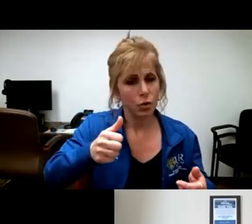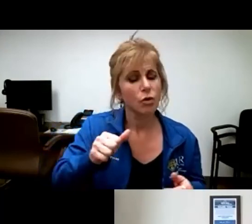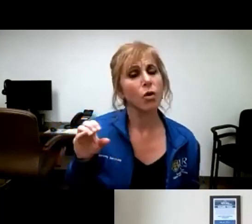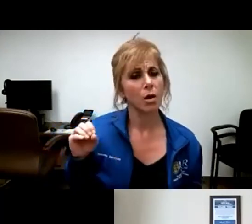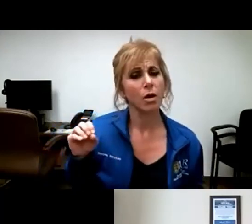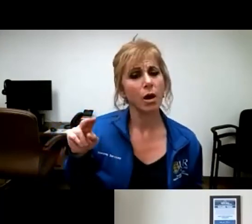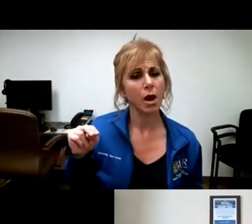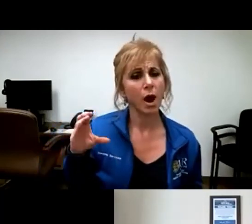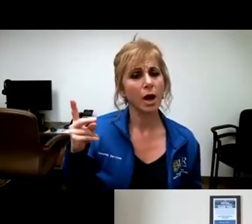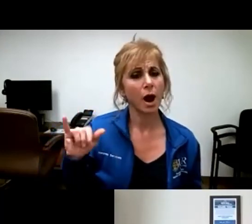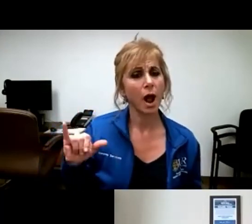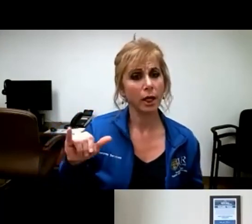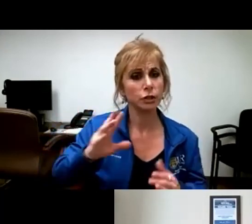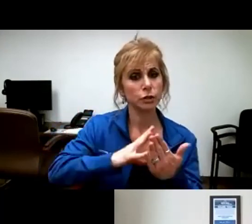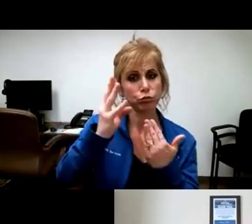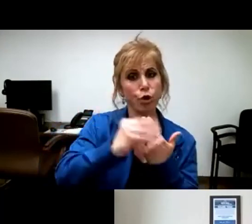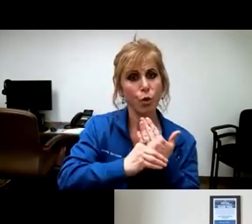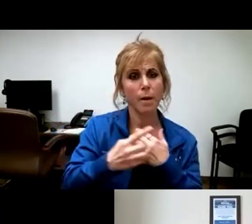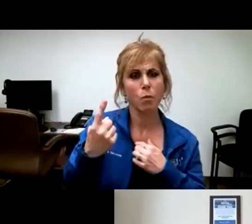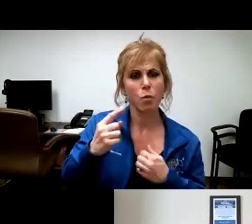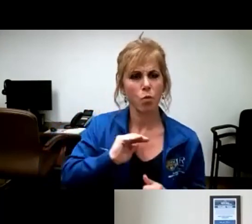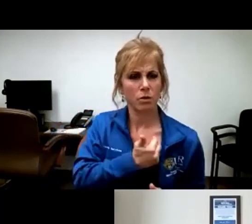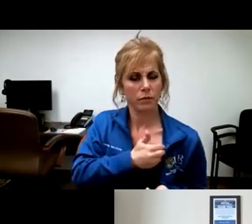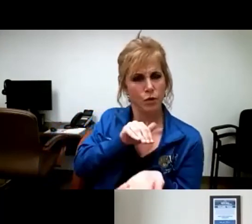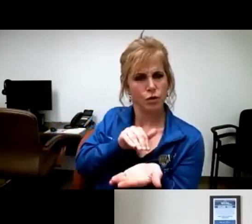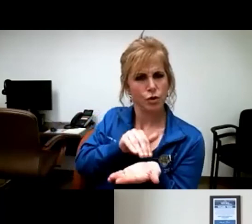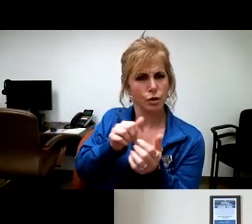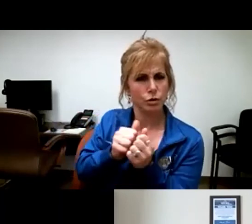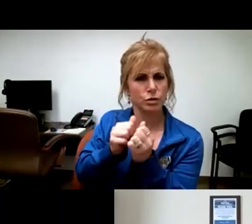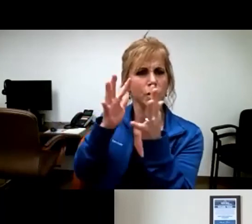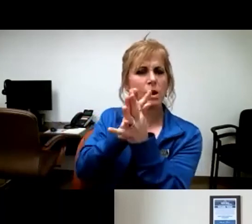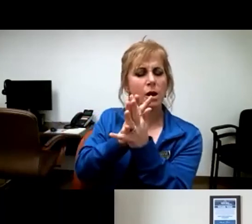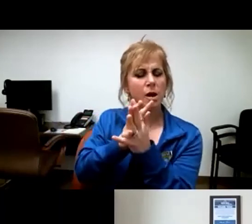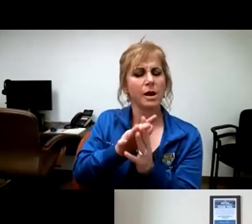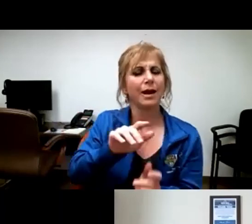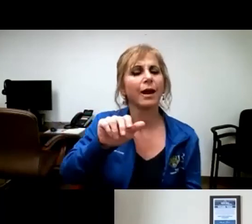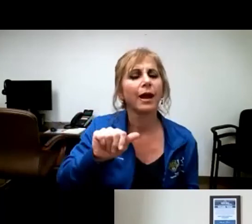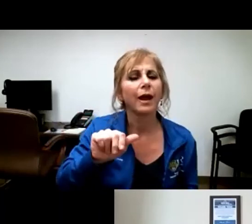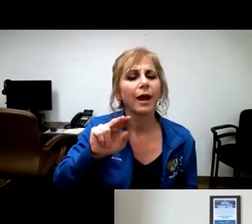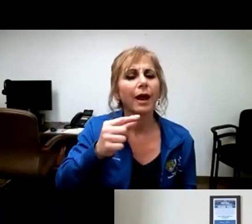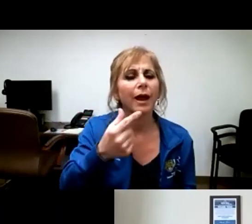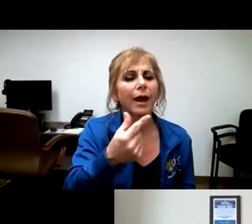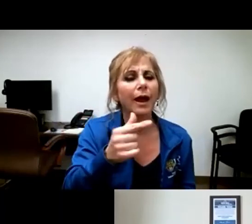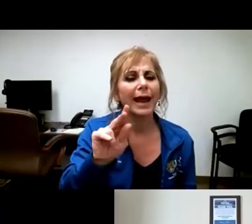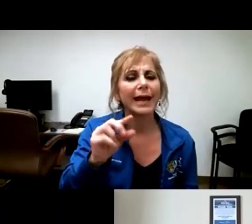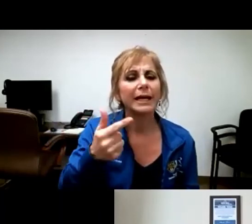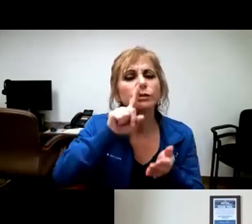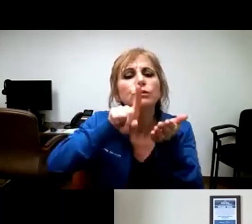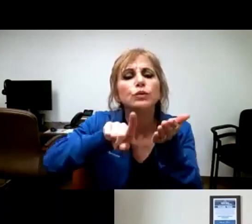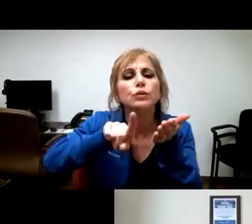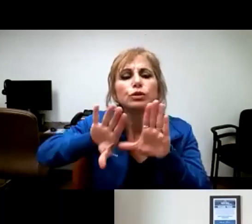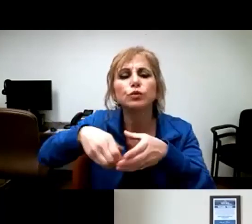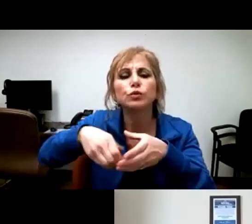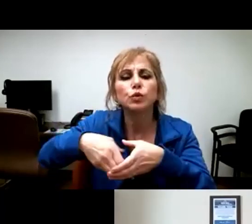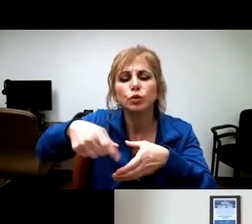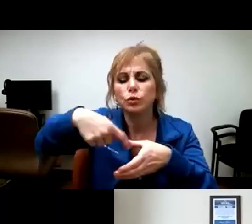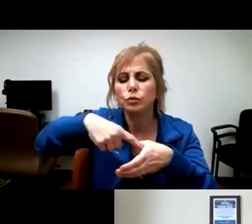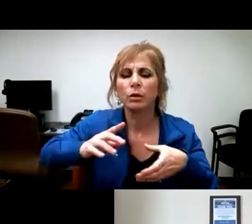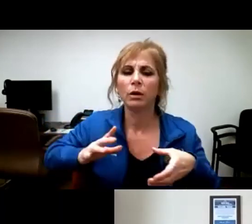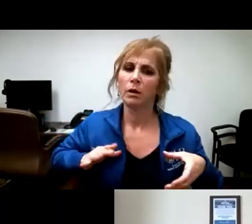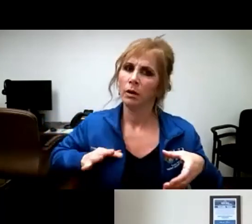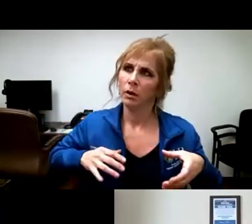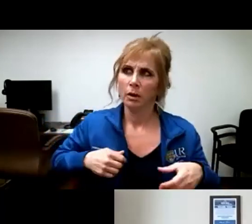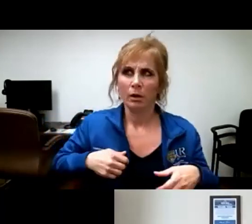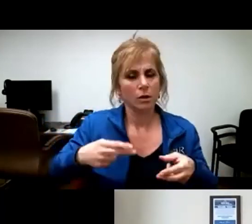the founders of the Cancer and Aging Research Group. And she has an incredible consultation clinic called SoCare that serves the